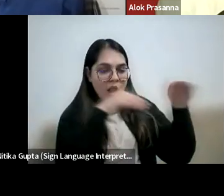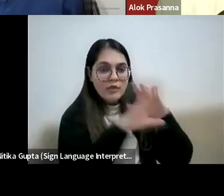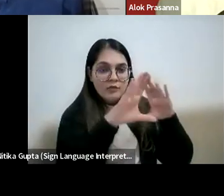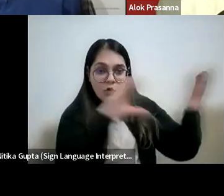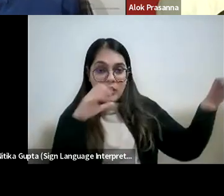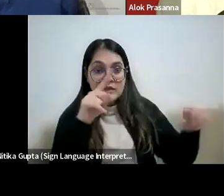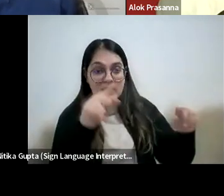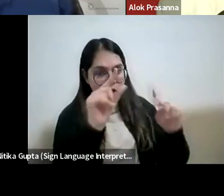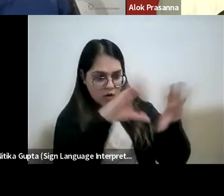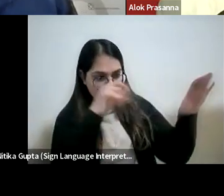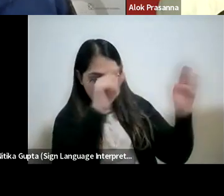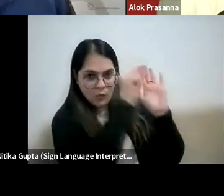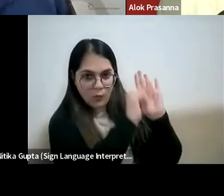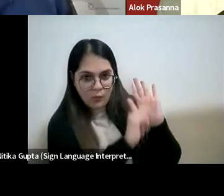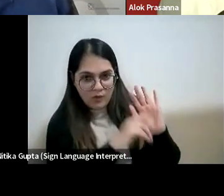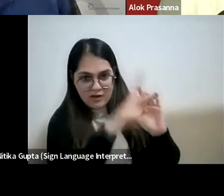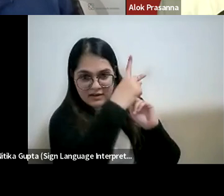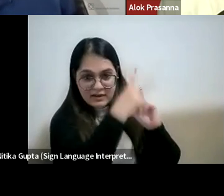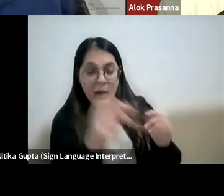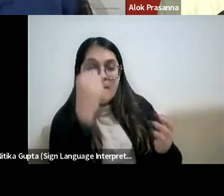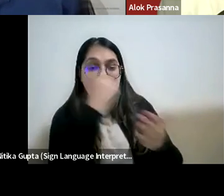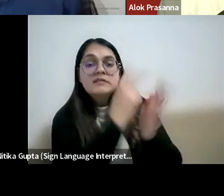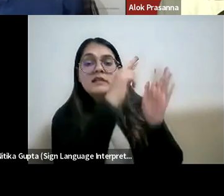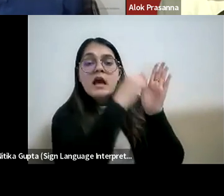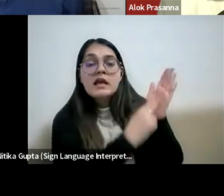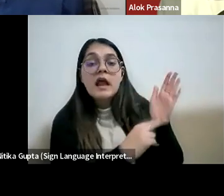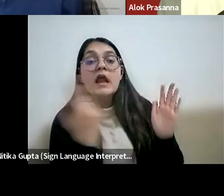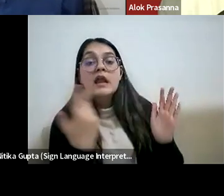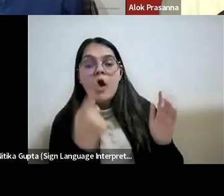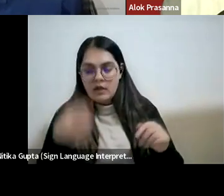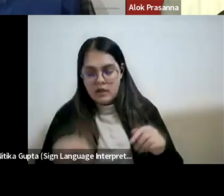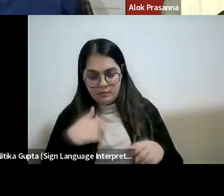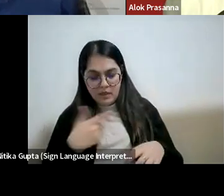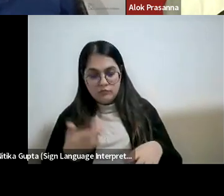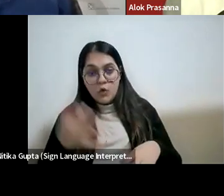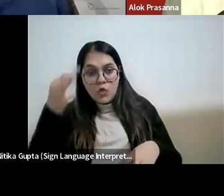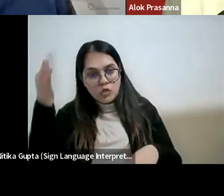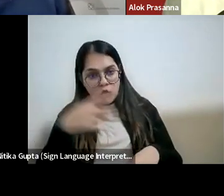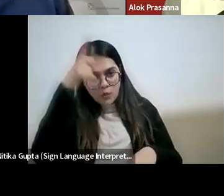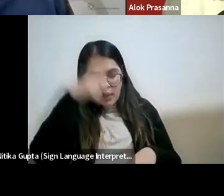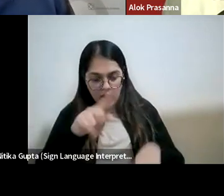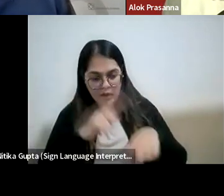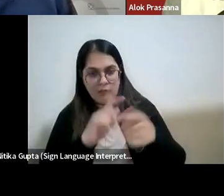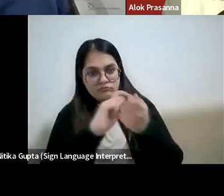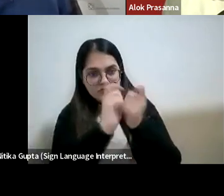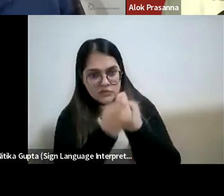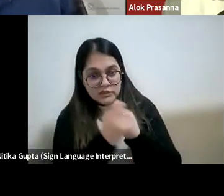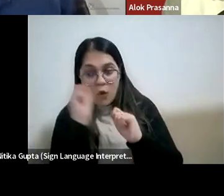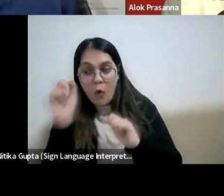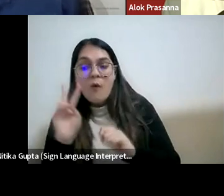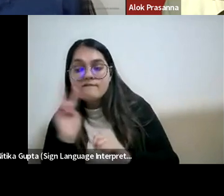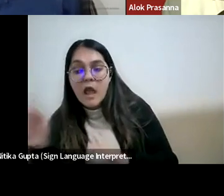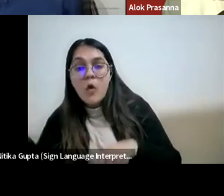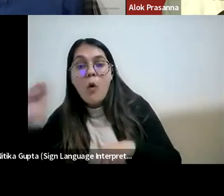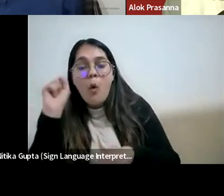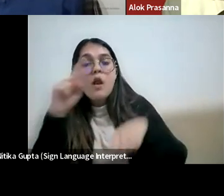provisions of the constitutions must be read in the light of contemporary circumstances and values, and also in